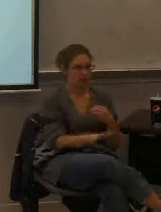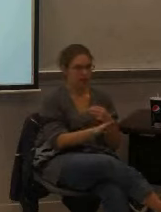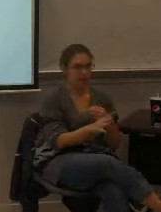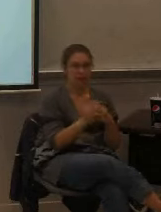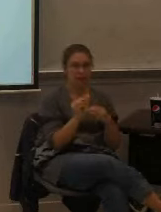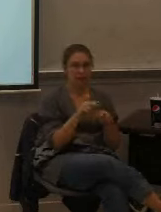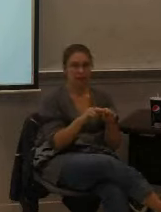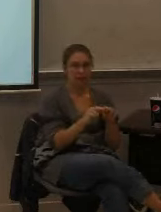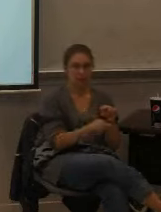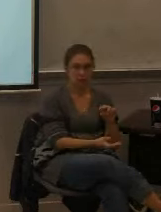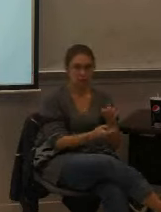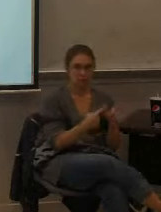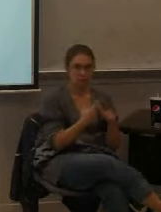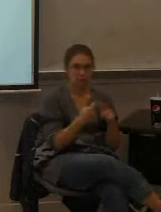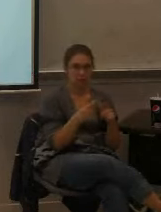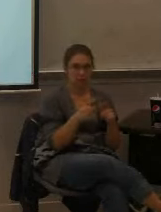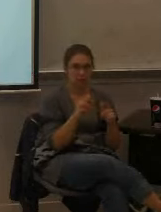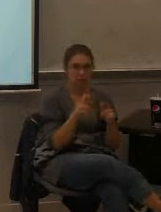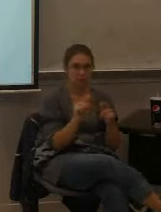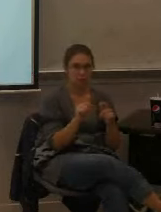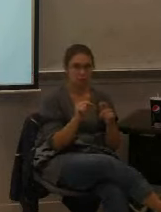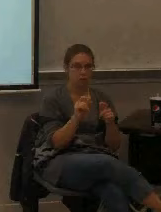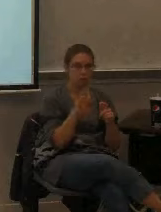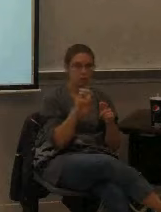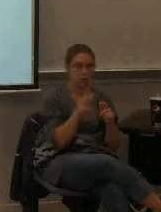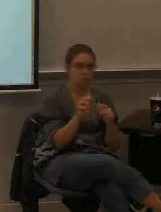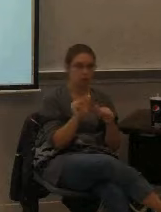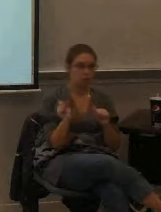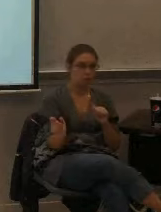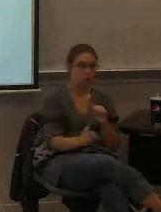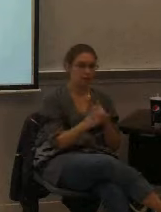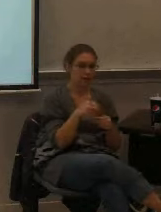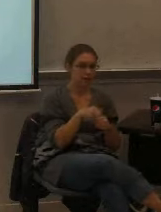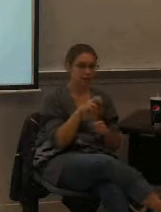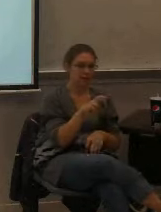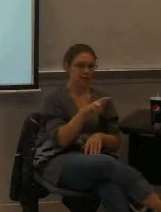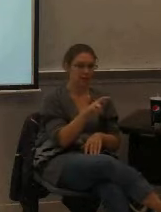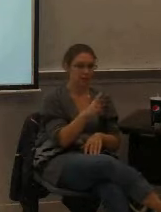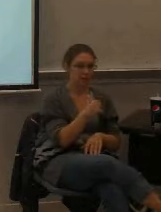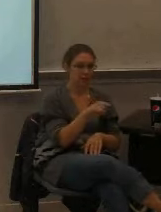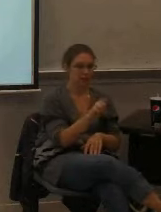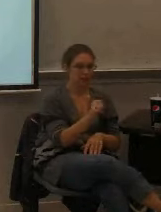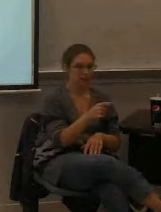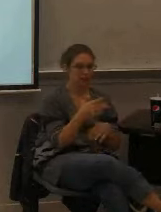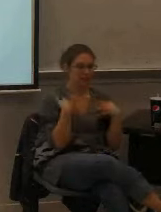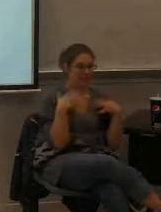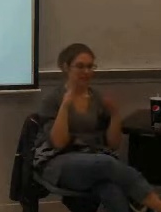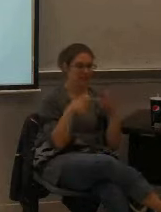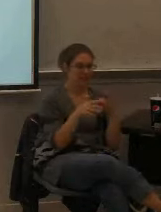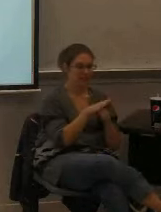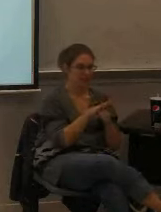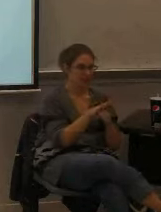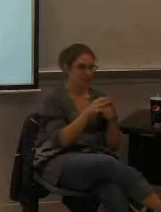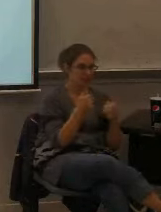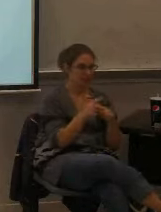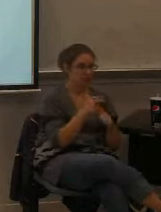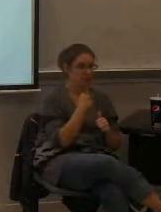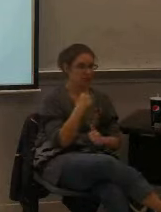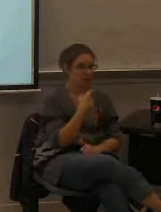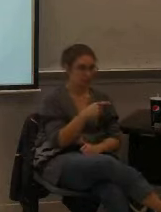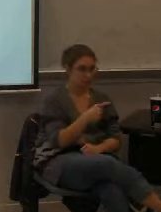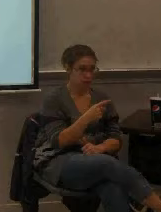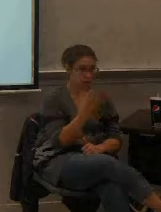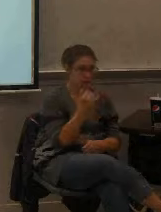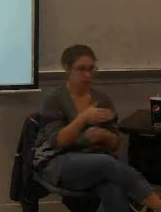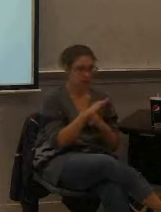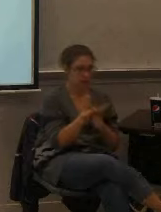and decreases, and then the outflow can go back into the Everglades. So they're sort of sacrificing these areas to trap the phosphorus to